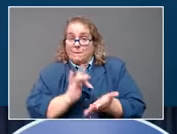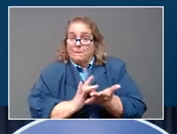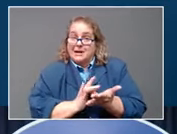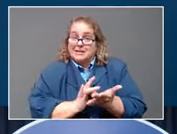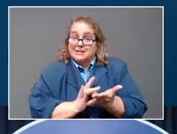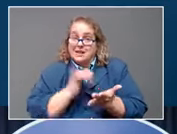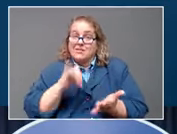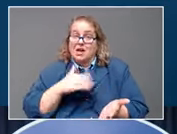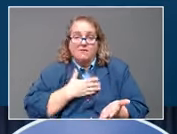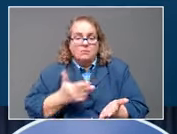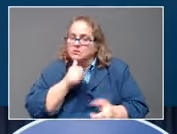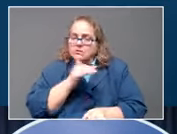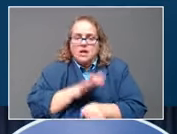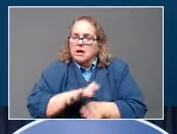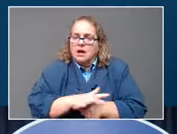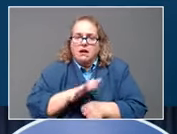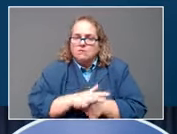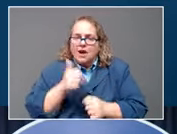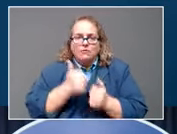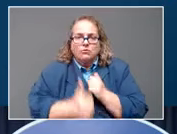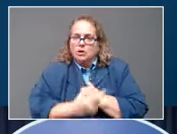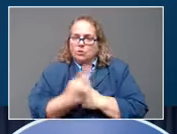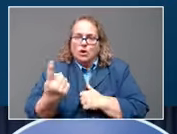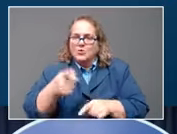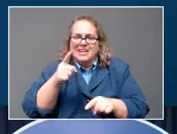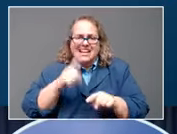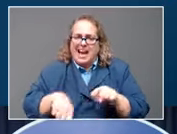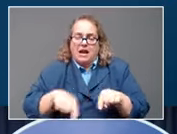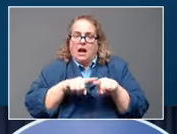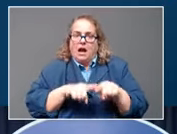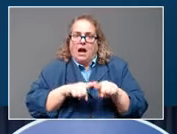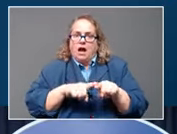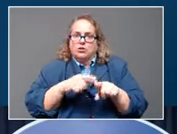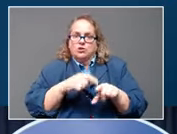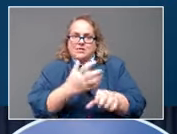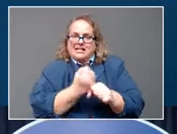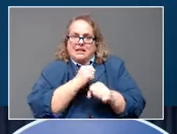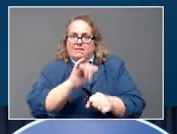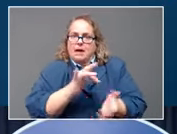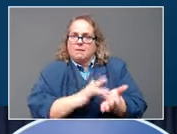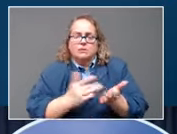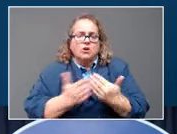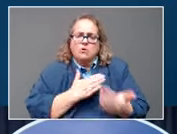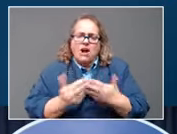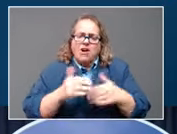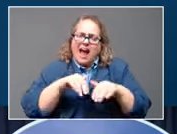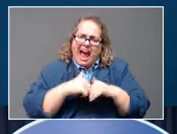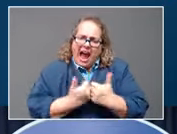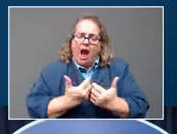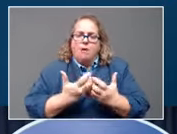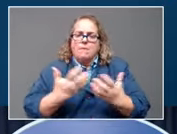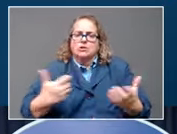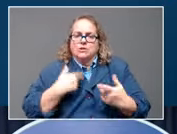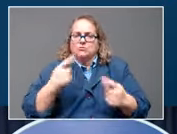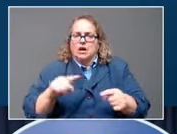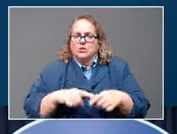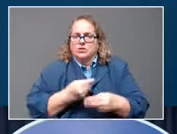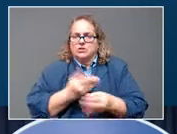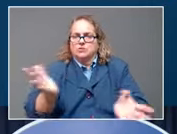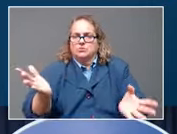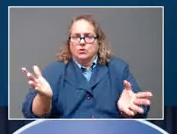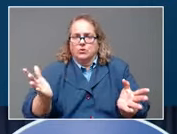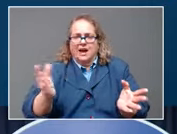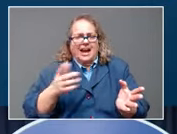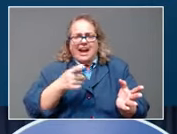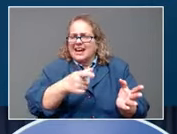not enough supply for you to rely on having access to them, no matter how we try to distribute it. And this doesn't even account for the many more persons we know